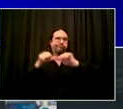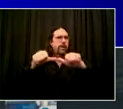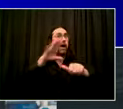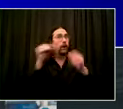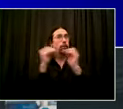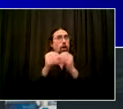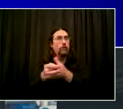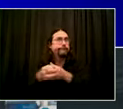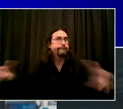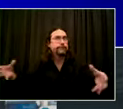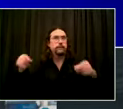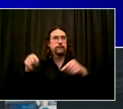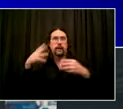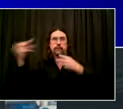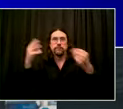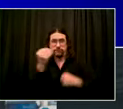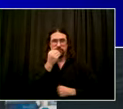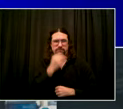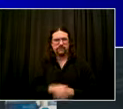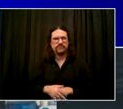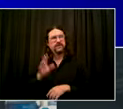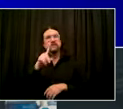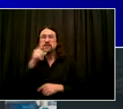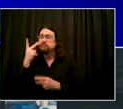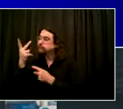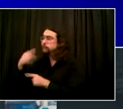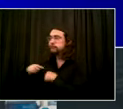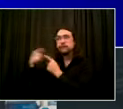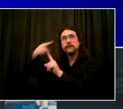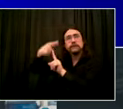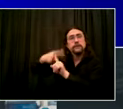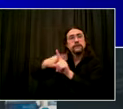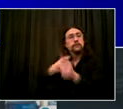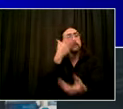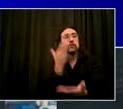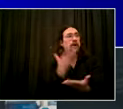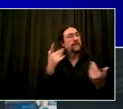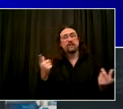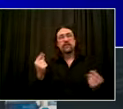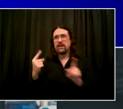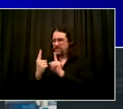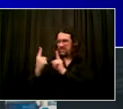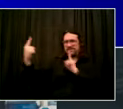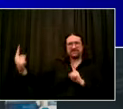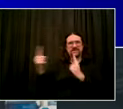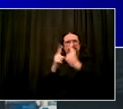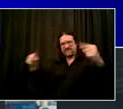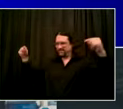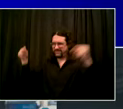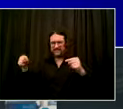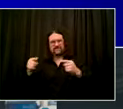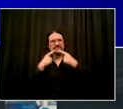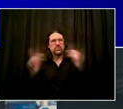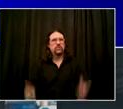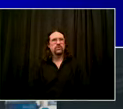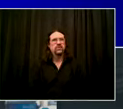works. We now have seen through experience the power of doing things outdoors, the power of the face coverings, the power of the